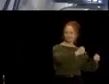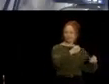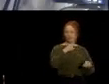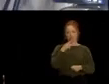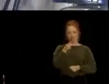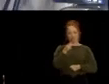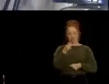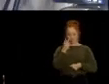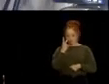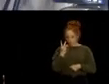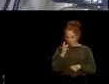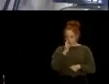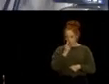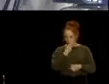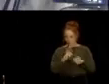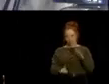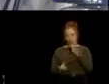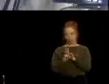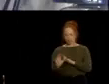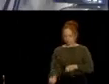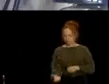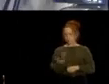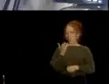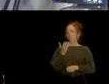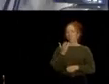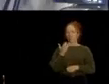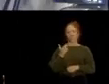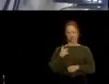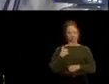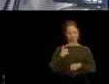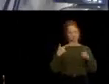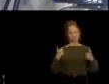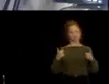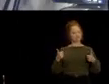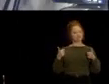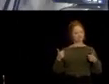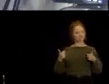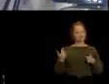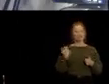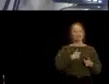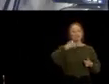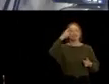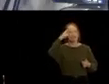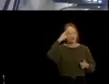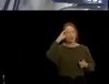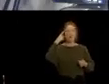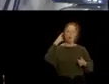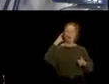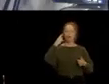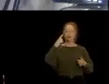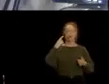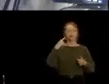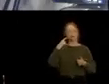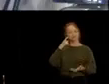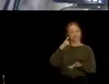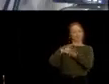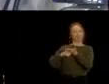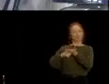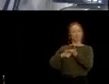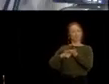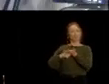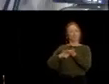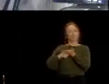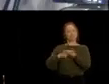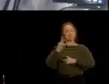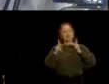roses arrived. So we thought this was a great way to recognize those who make a difference. So I asked his